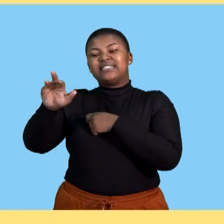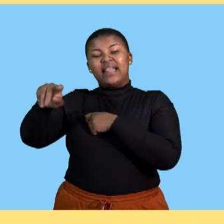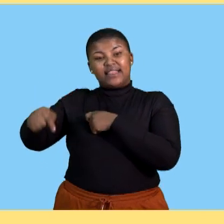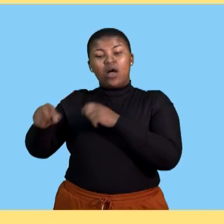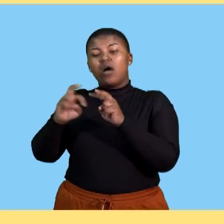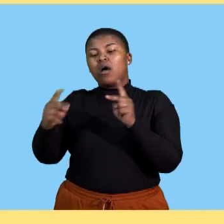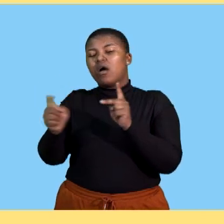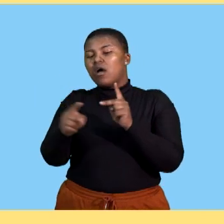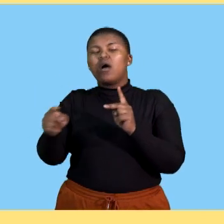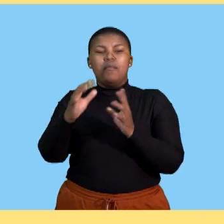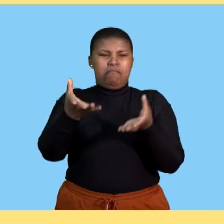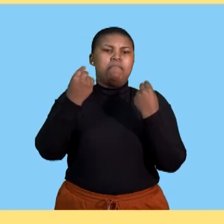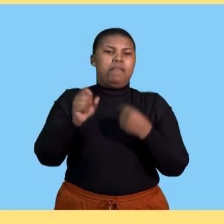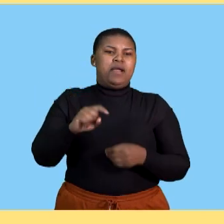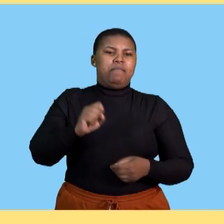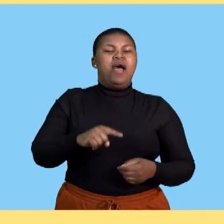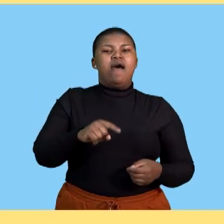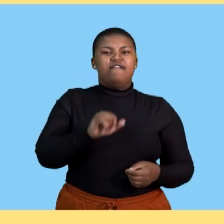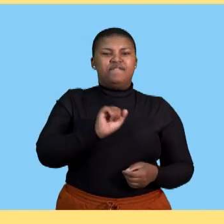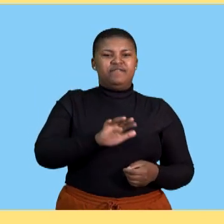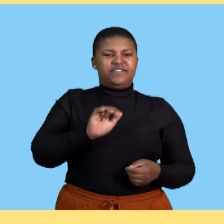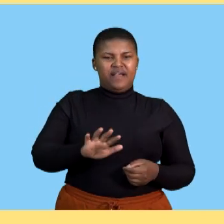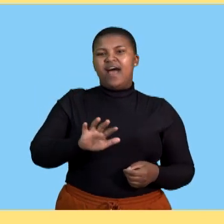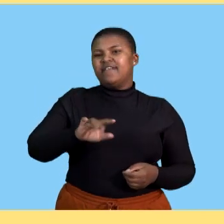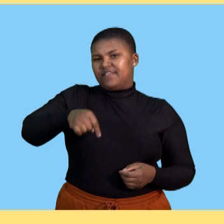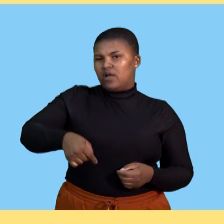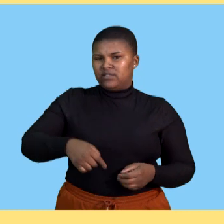69,000. The difference between these two gives you